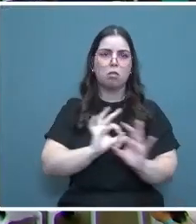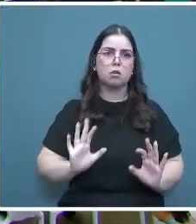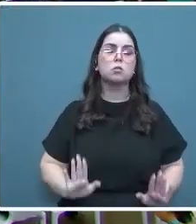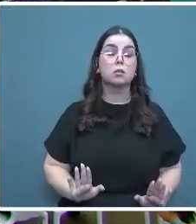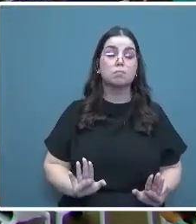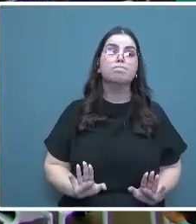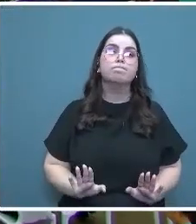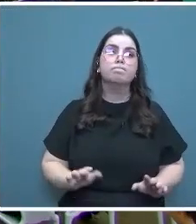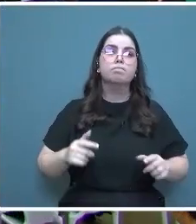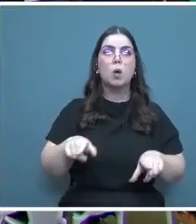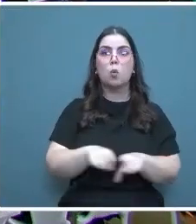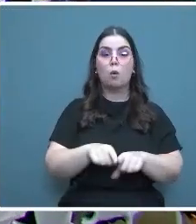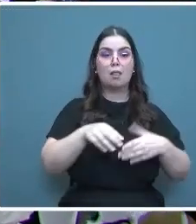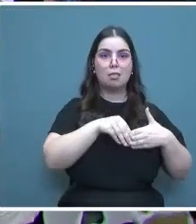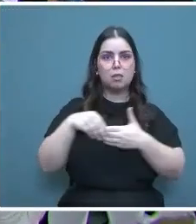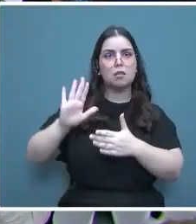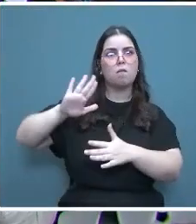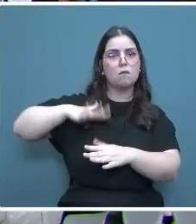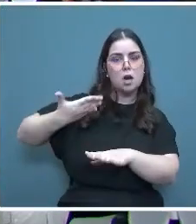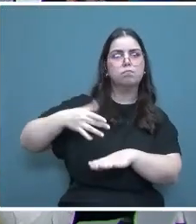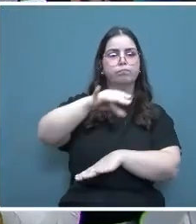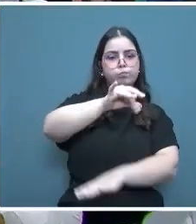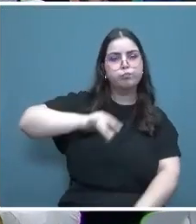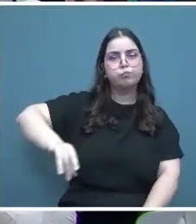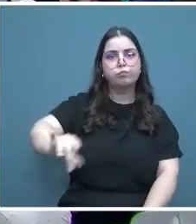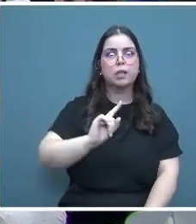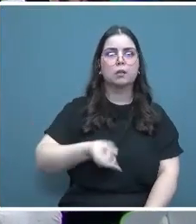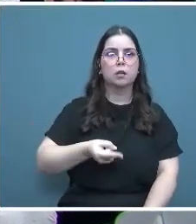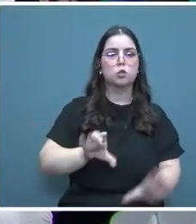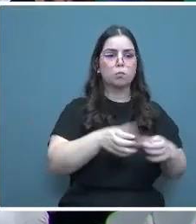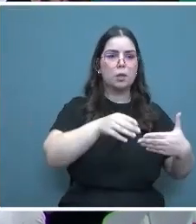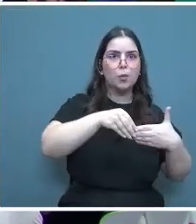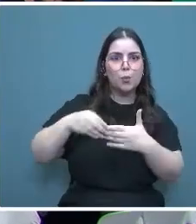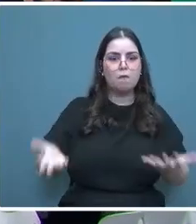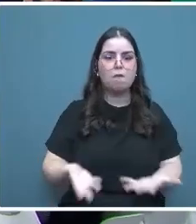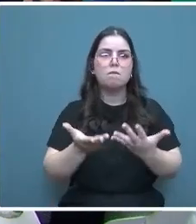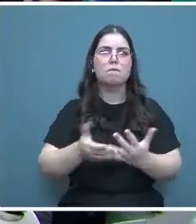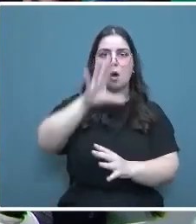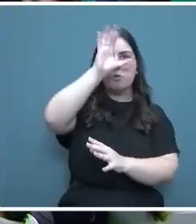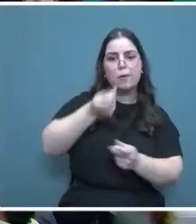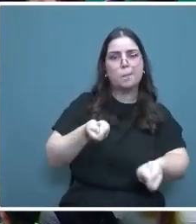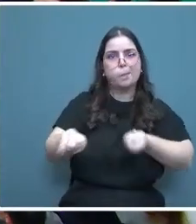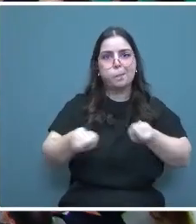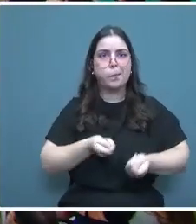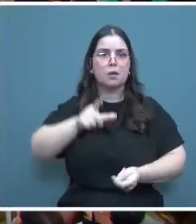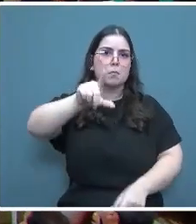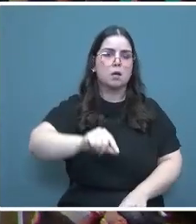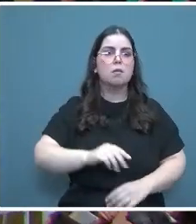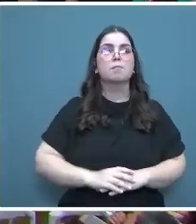they are becoming leaders in different situations. They are leading communities, they are leading the government, they are